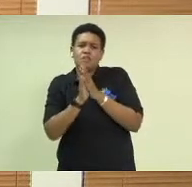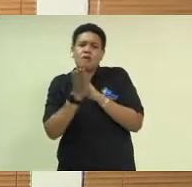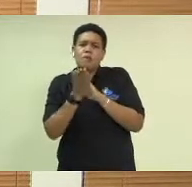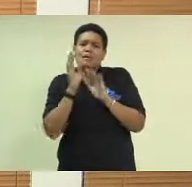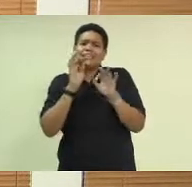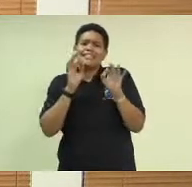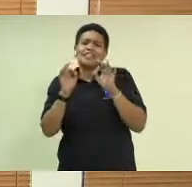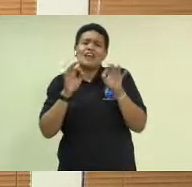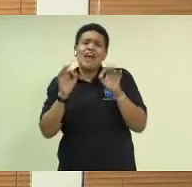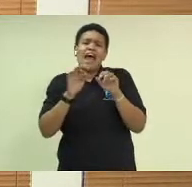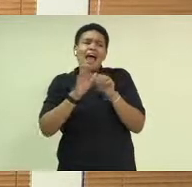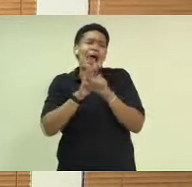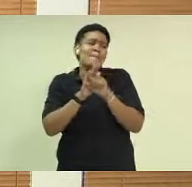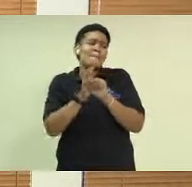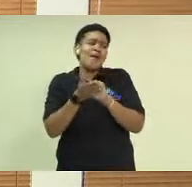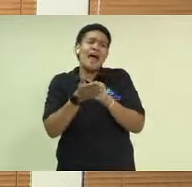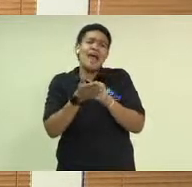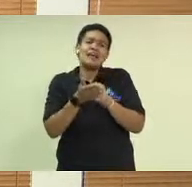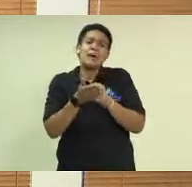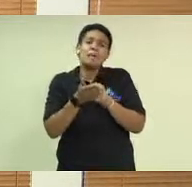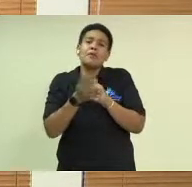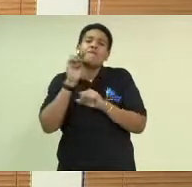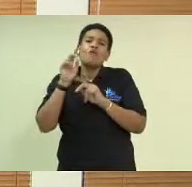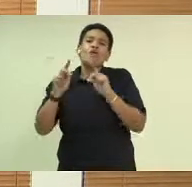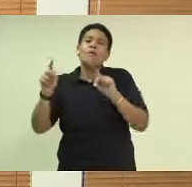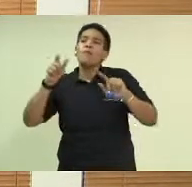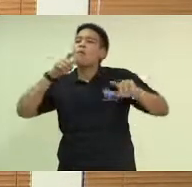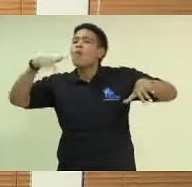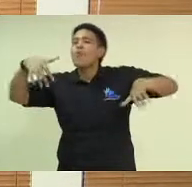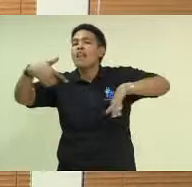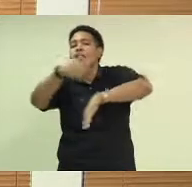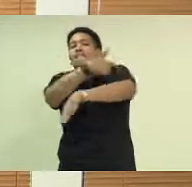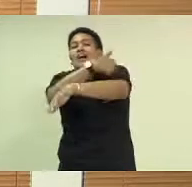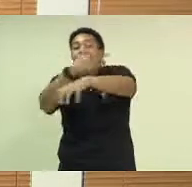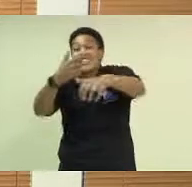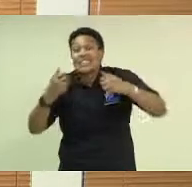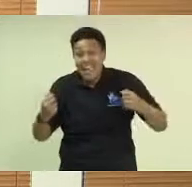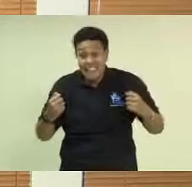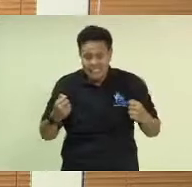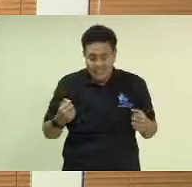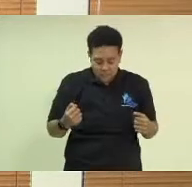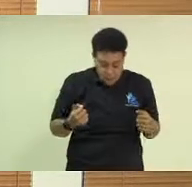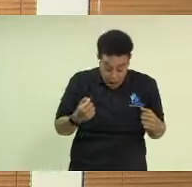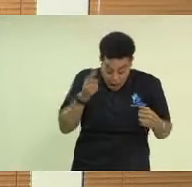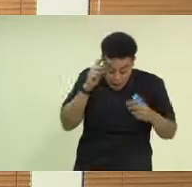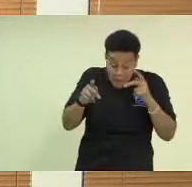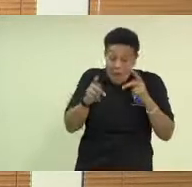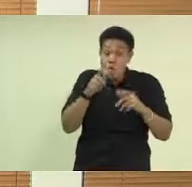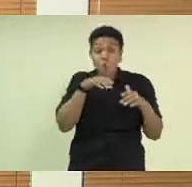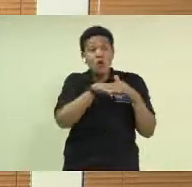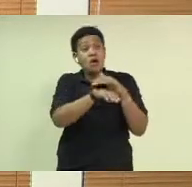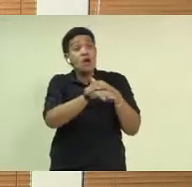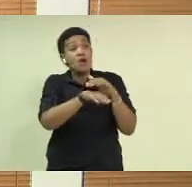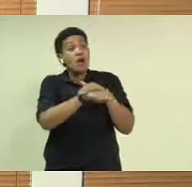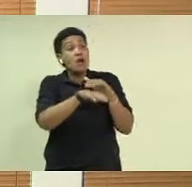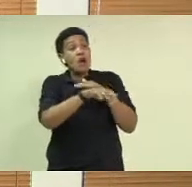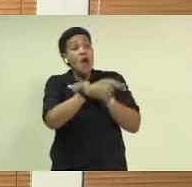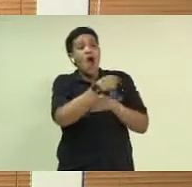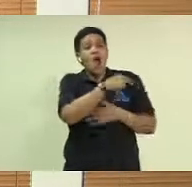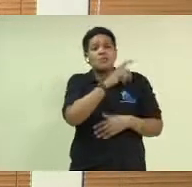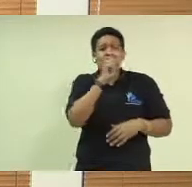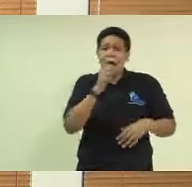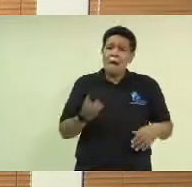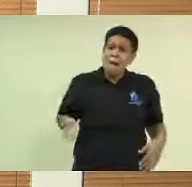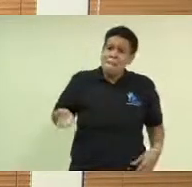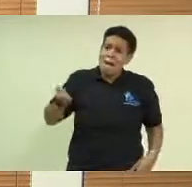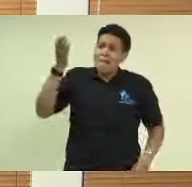described as a pandemic of the unvaccinated. Because it is true that those who are ending up in the hospitals with the surges that are